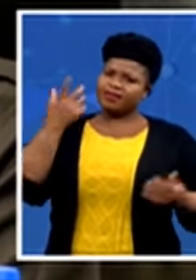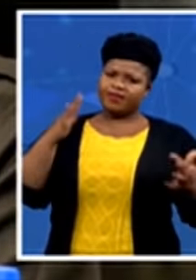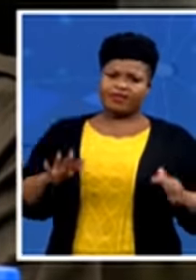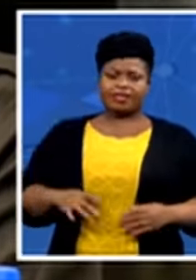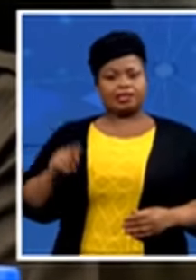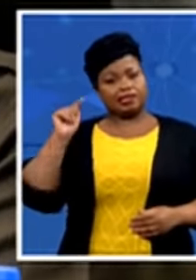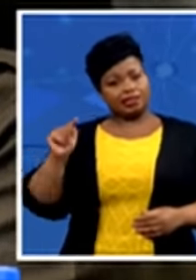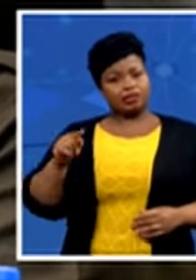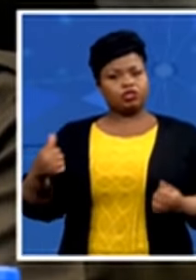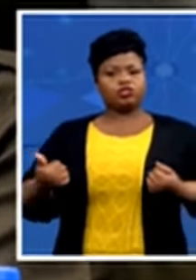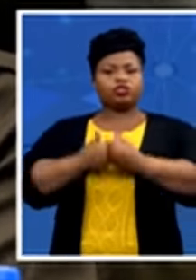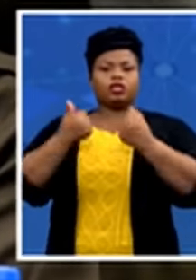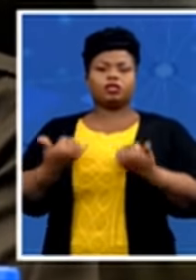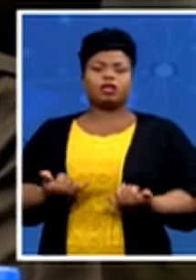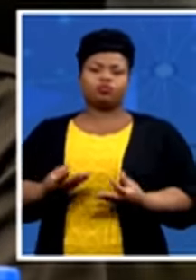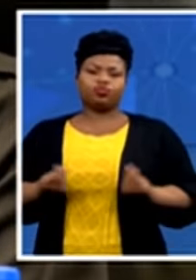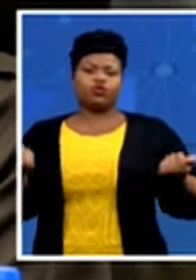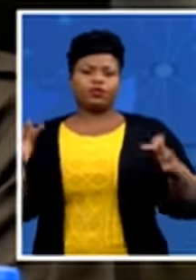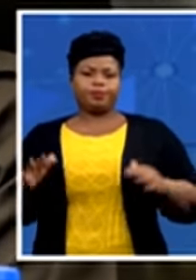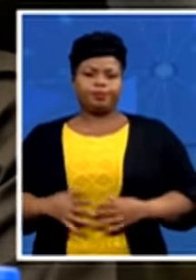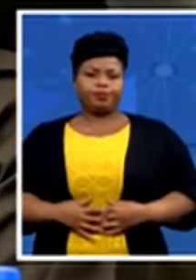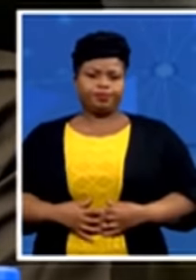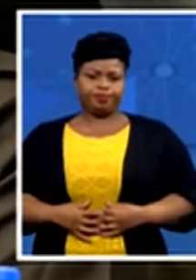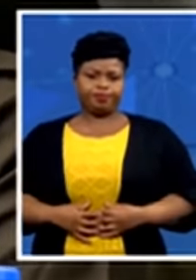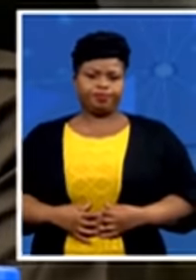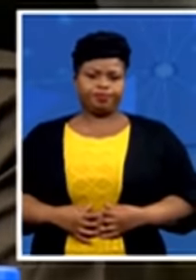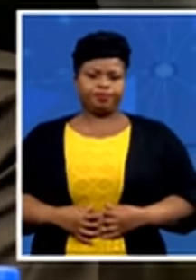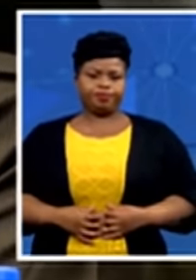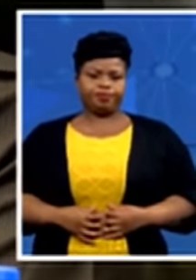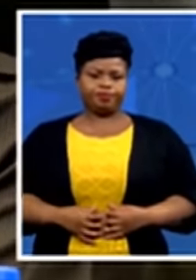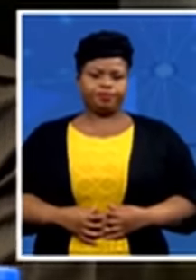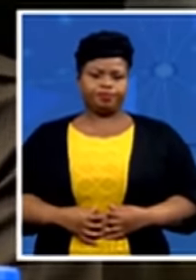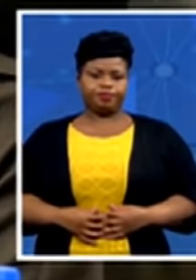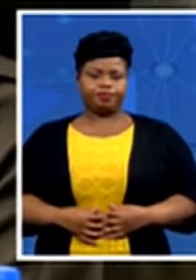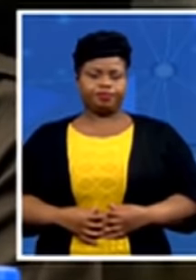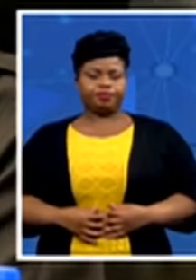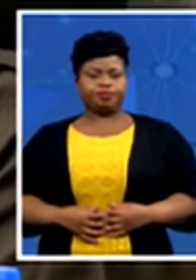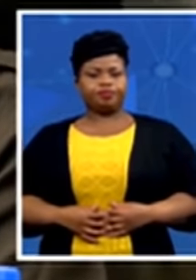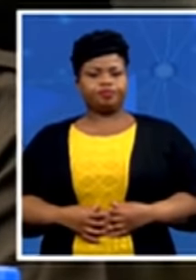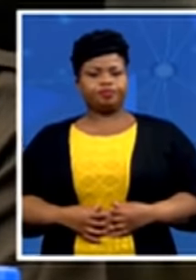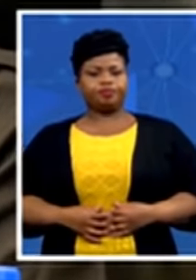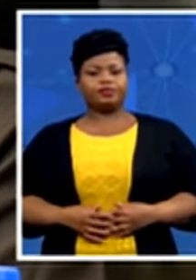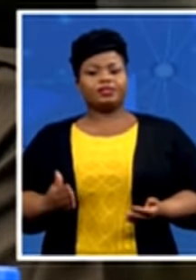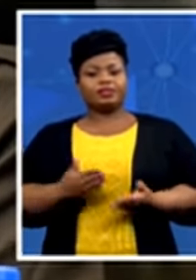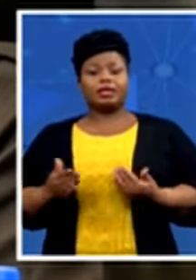addressed. So you are going to see that. Faulty eye testing equipment.